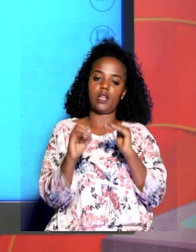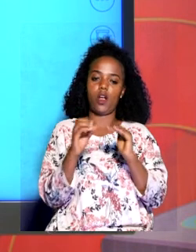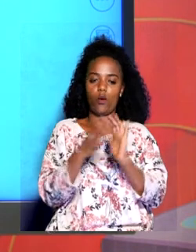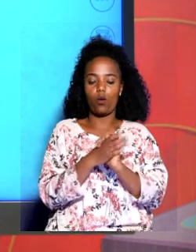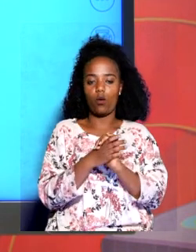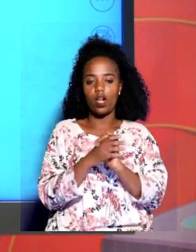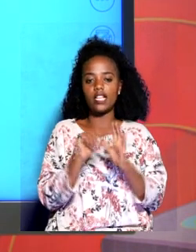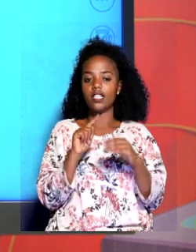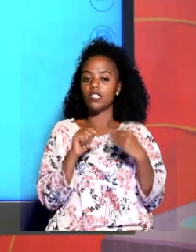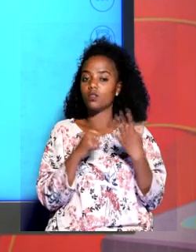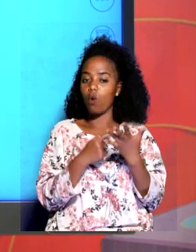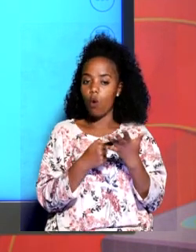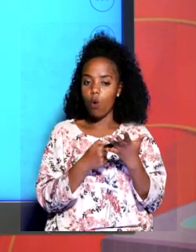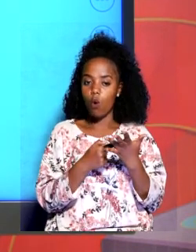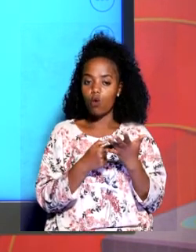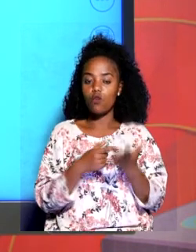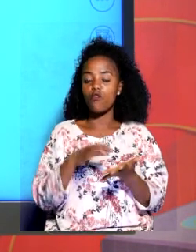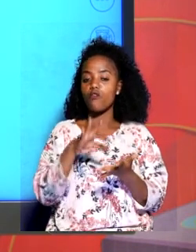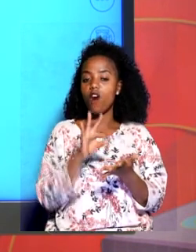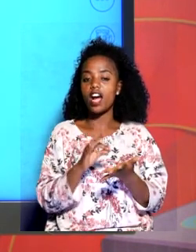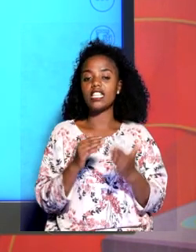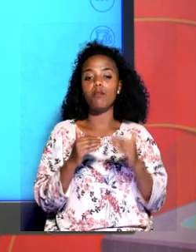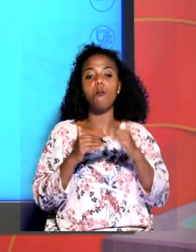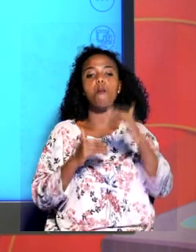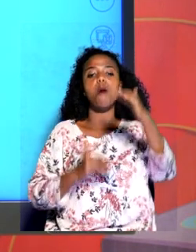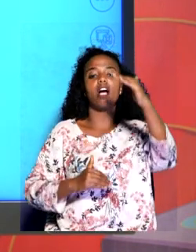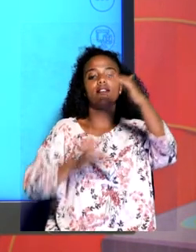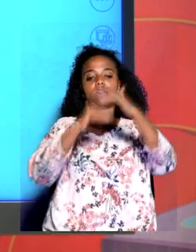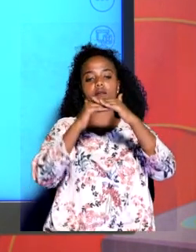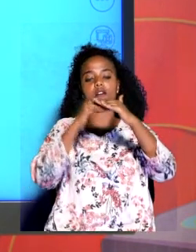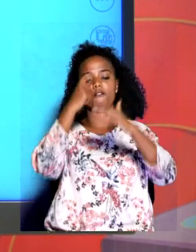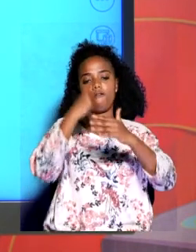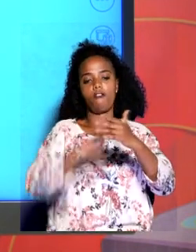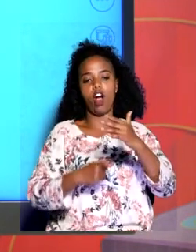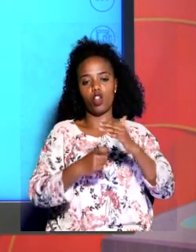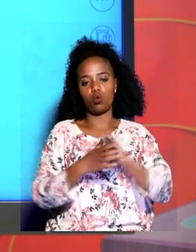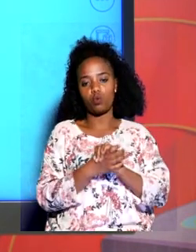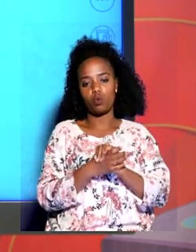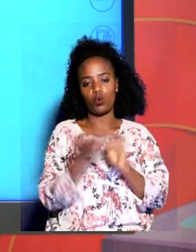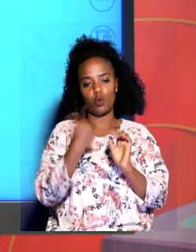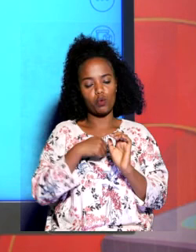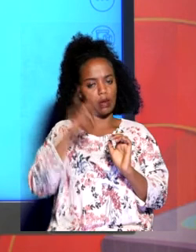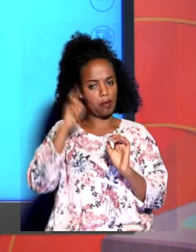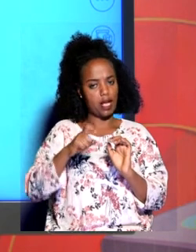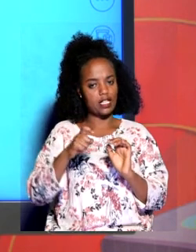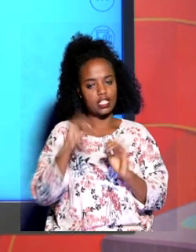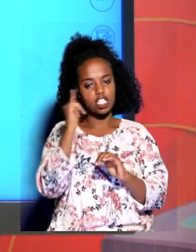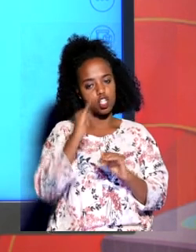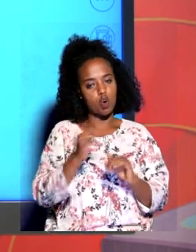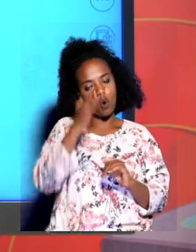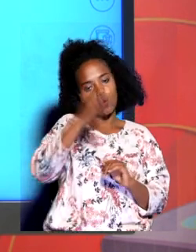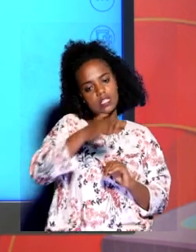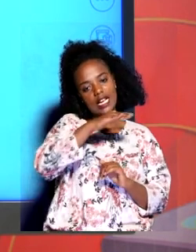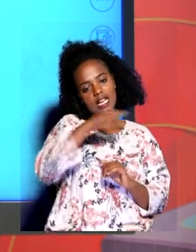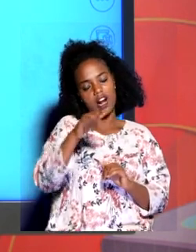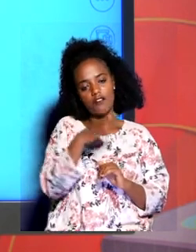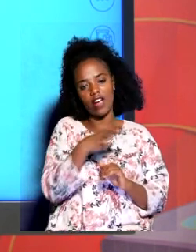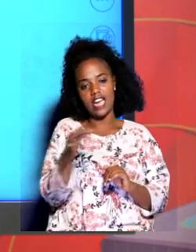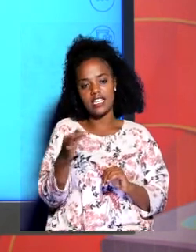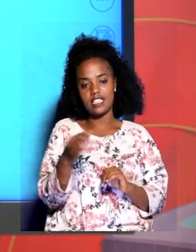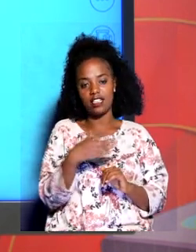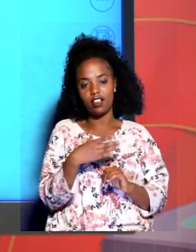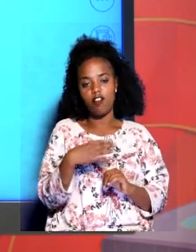So to find the maximum value, we need to draw the graph and find